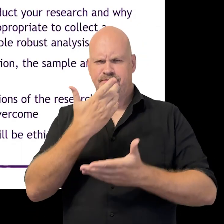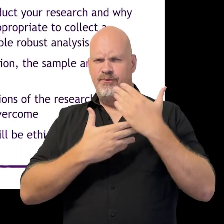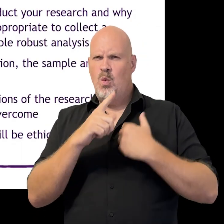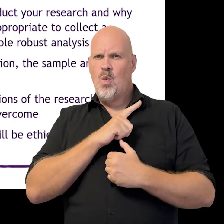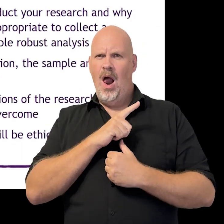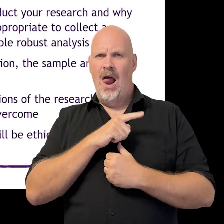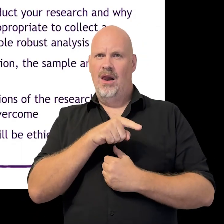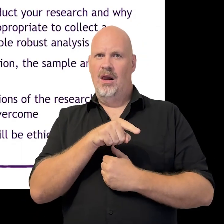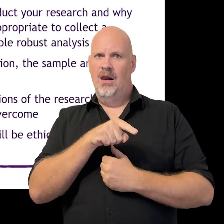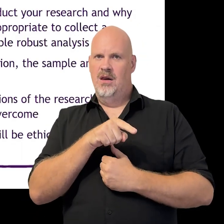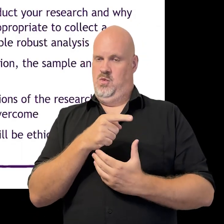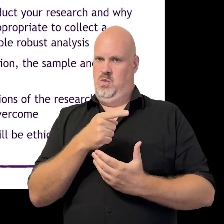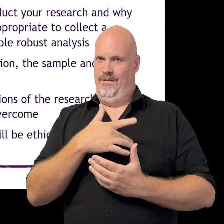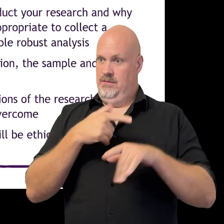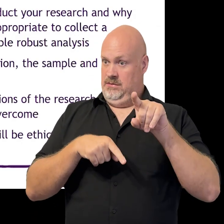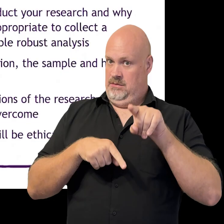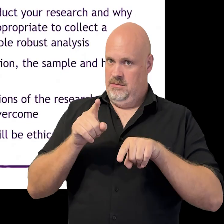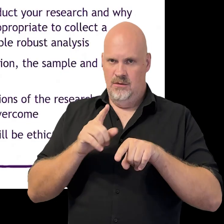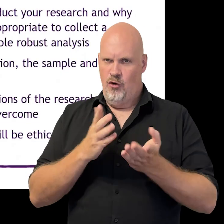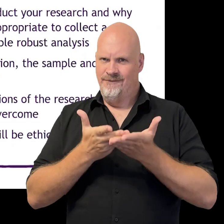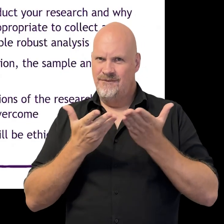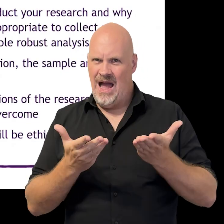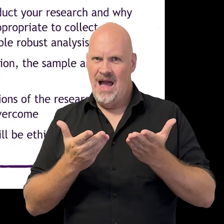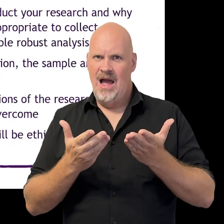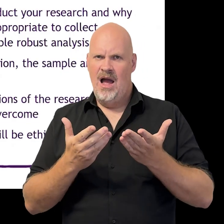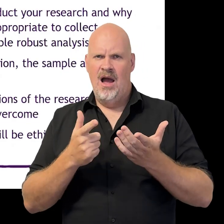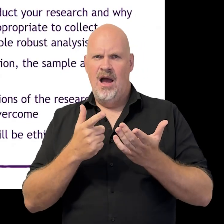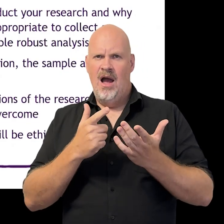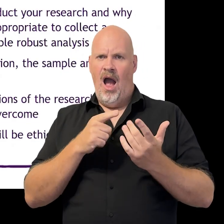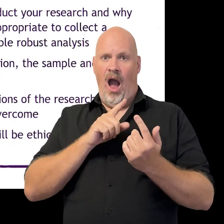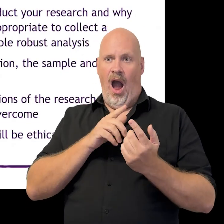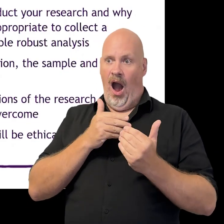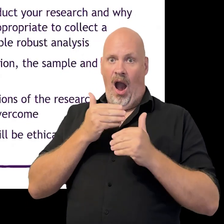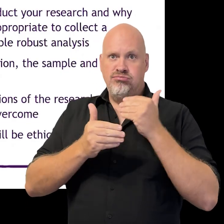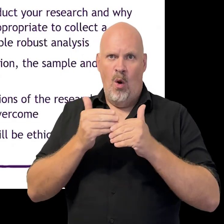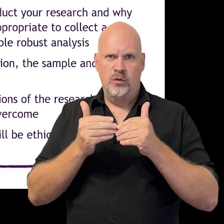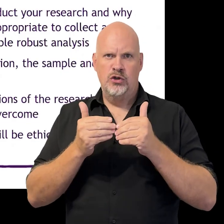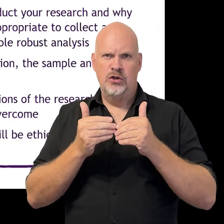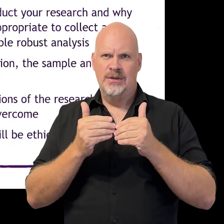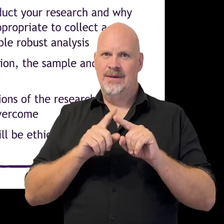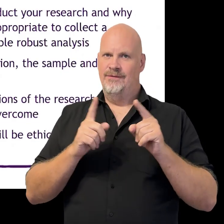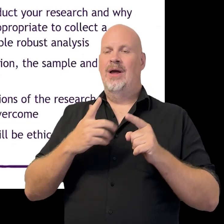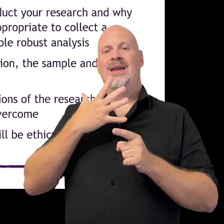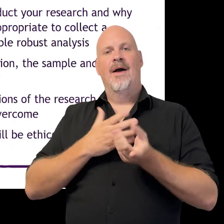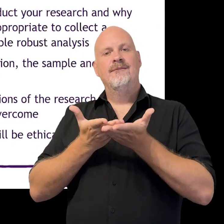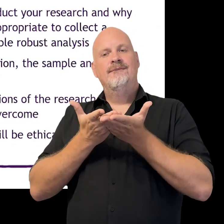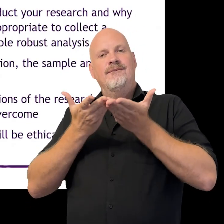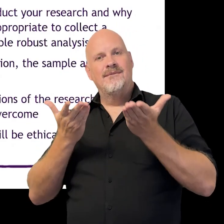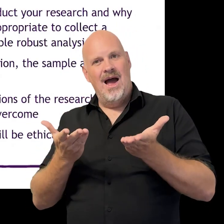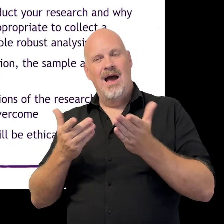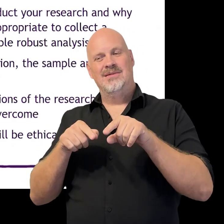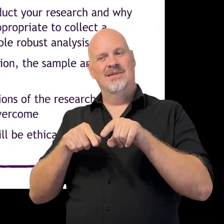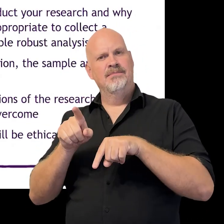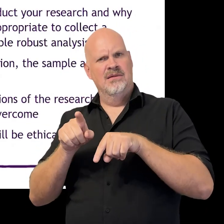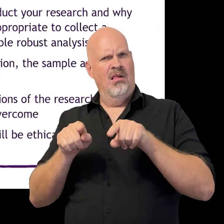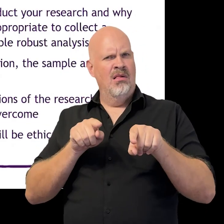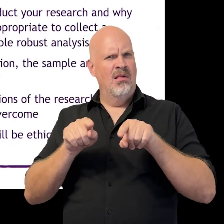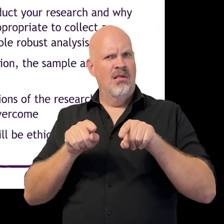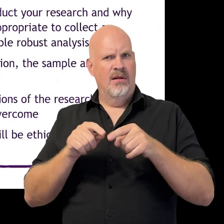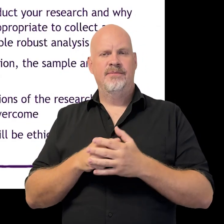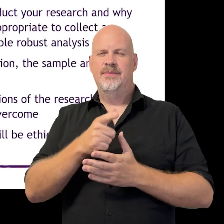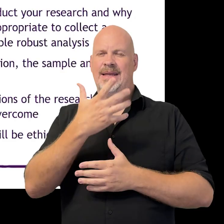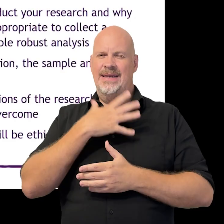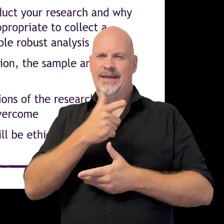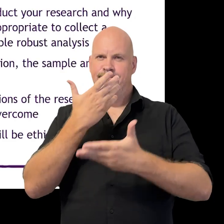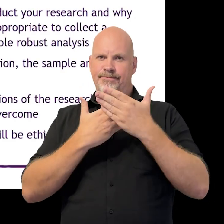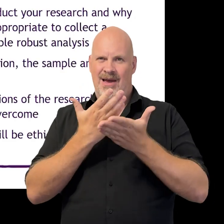So your tutors will also guide you in terms of how you write your methodology. However, in principle, this is the